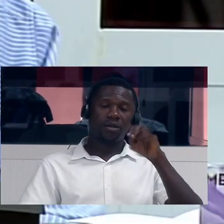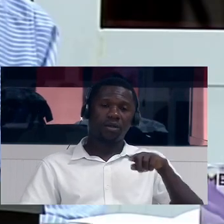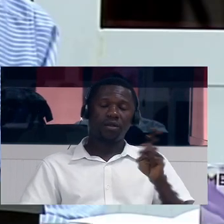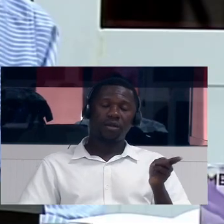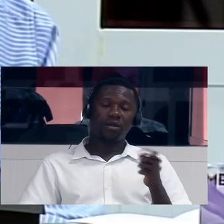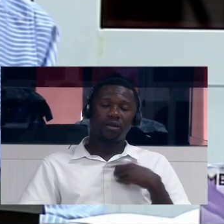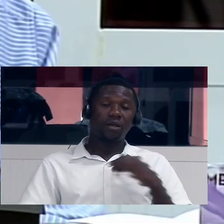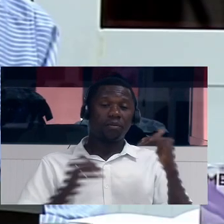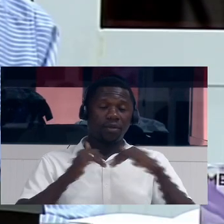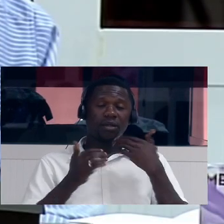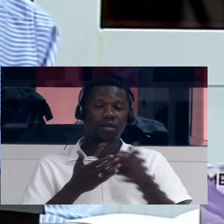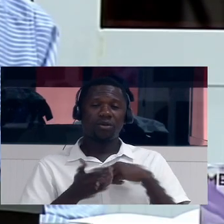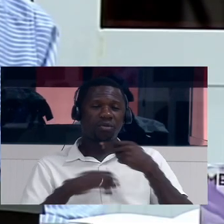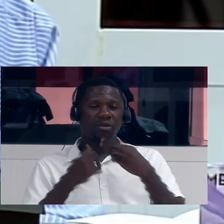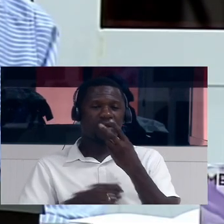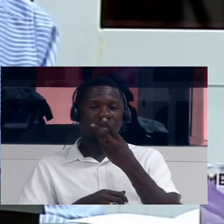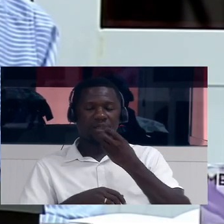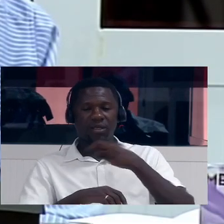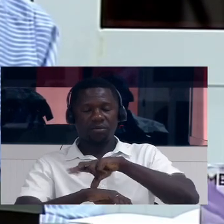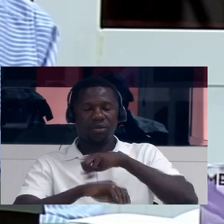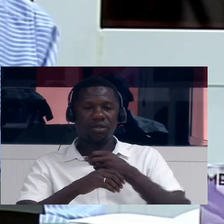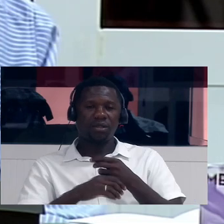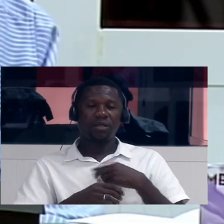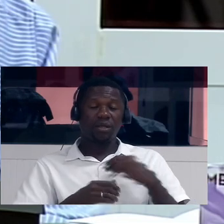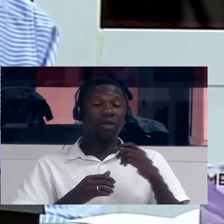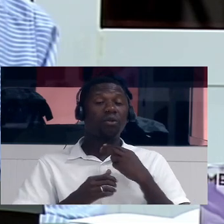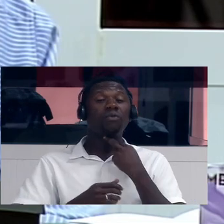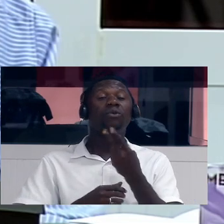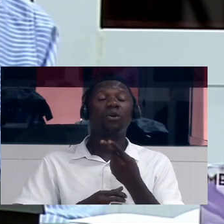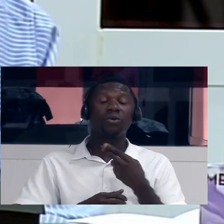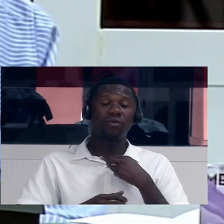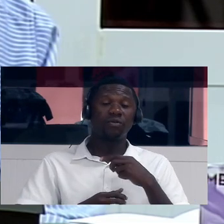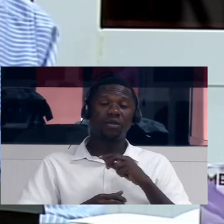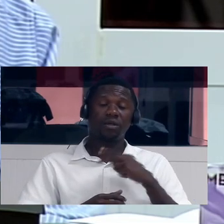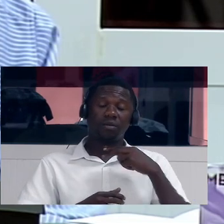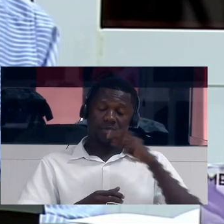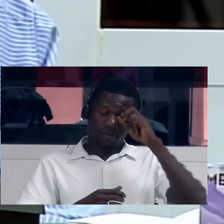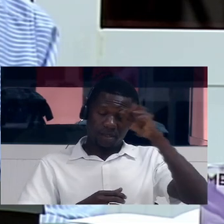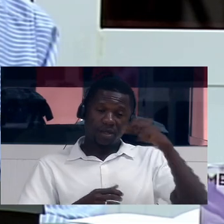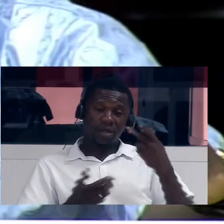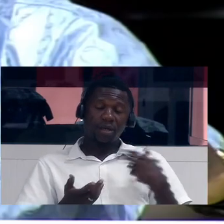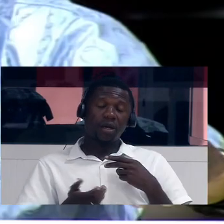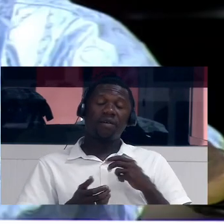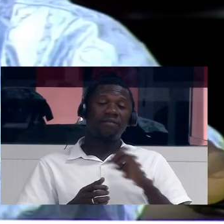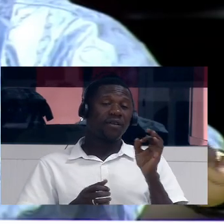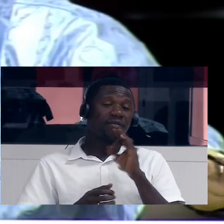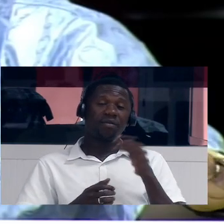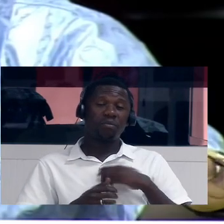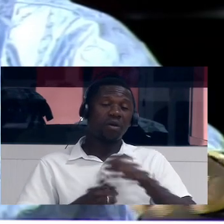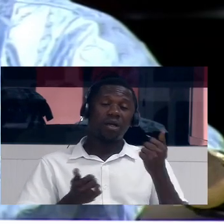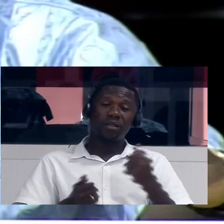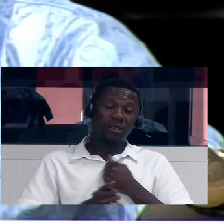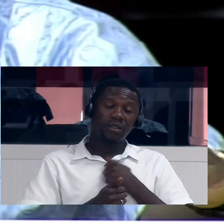the IGP and the minister were aggressive, harsh, and very intimidating. Ali spoke at length on our